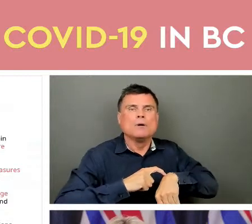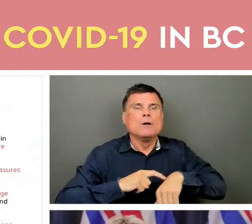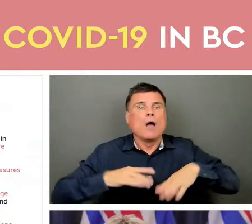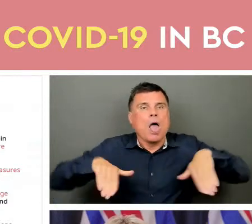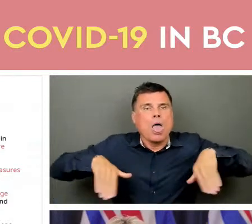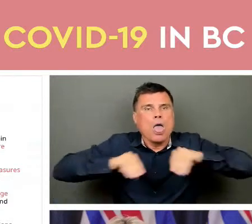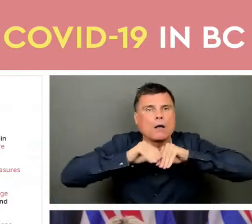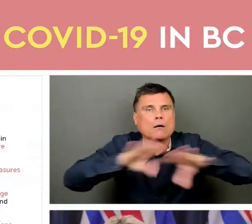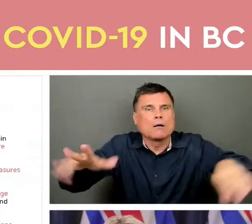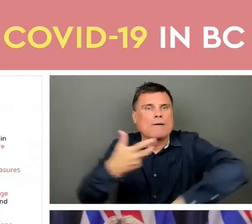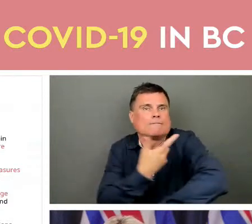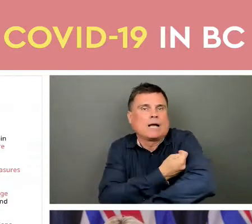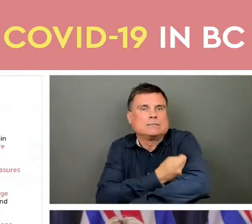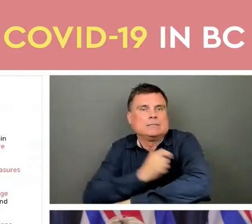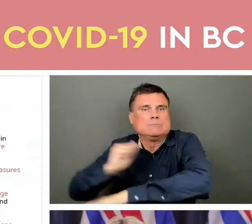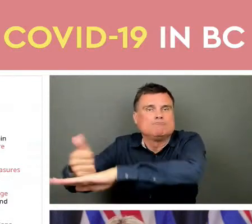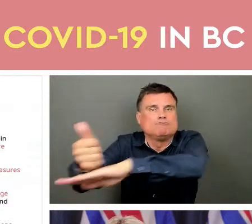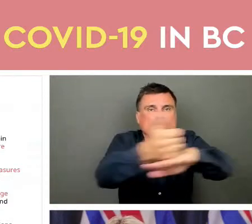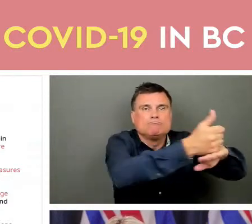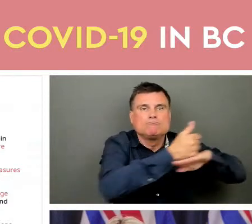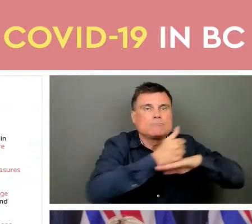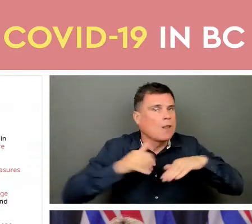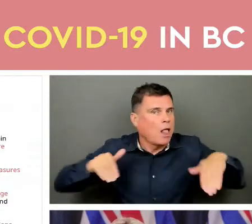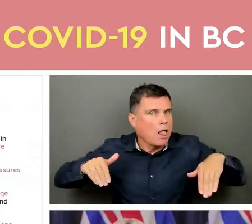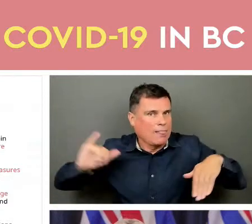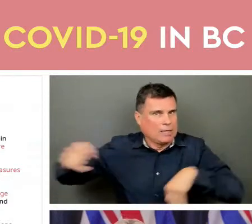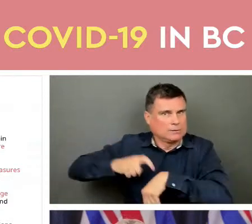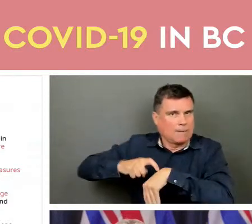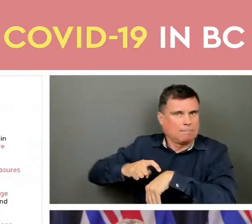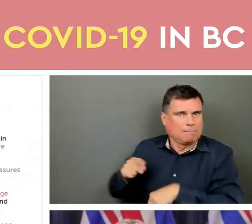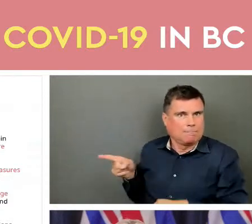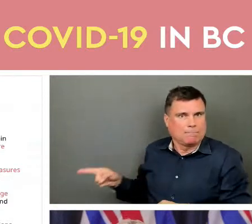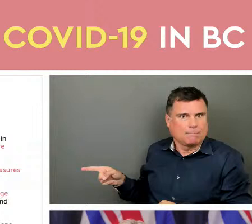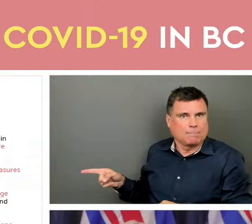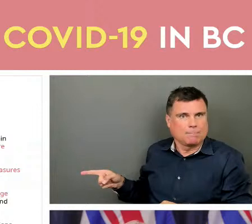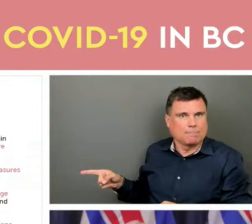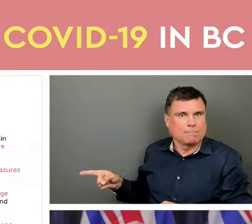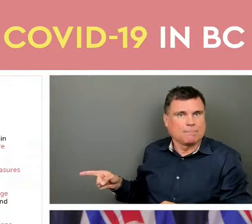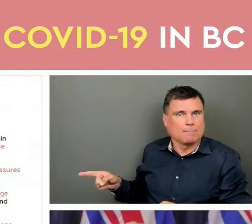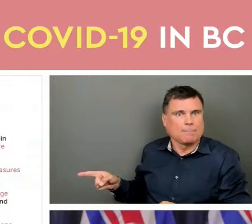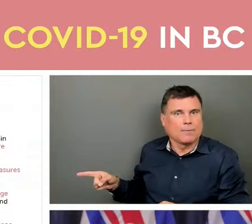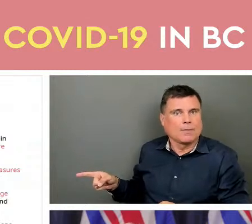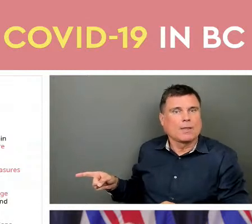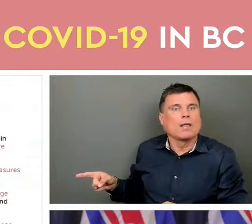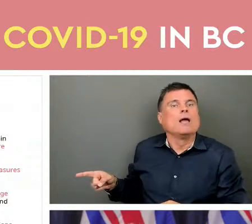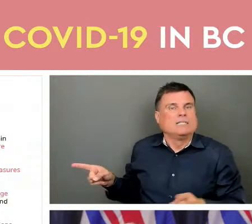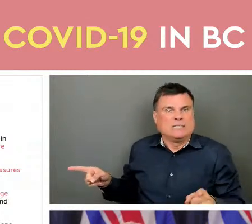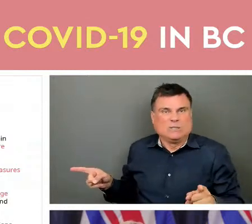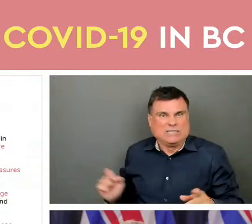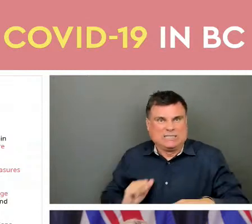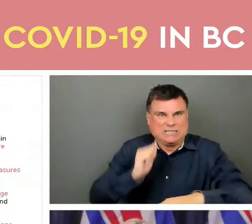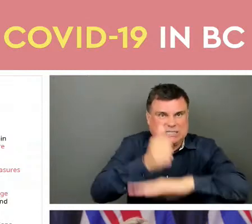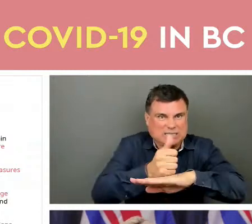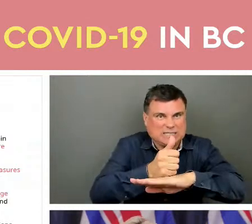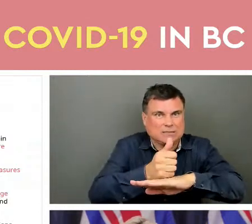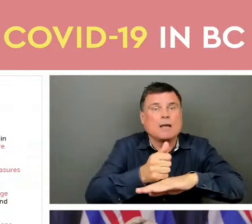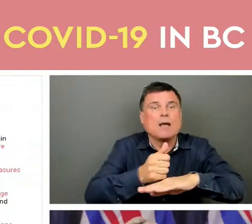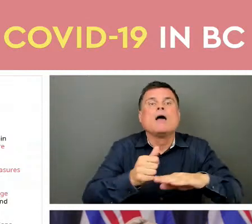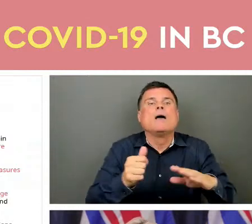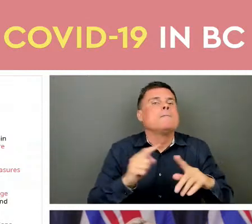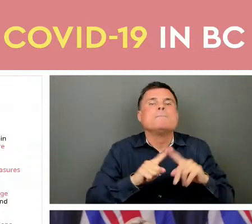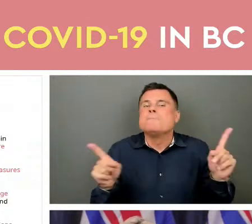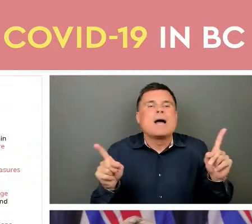high enough that it could prevent some of the transmission chains in our community. So these two examples of past modeling